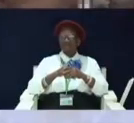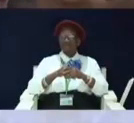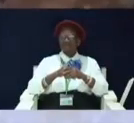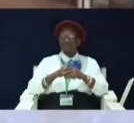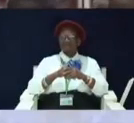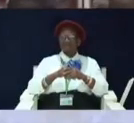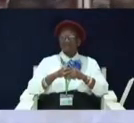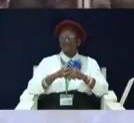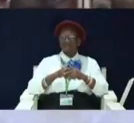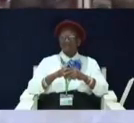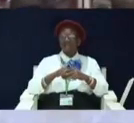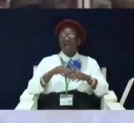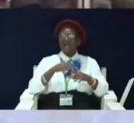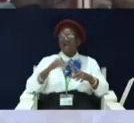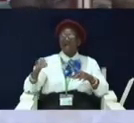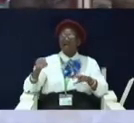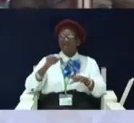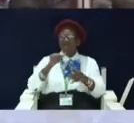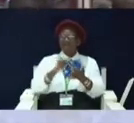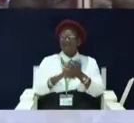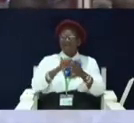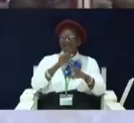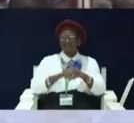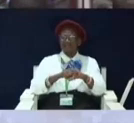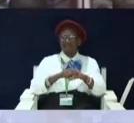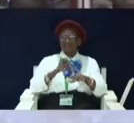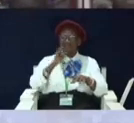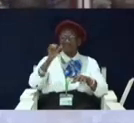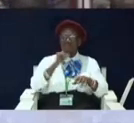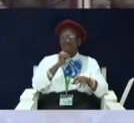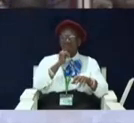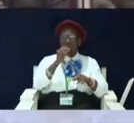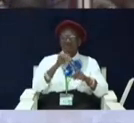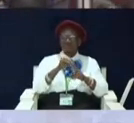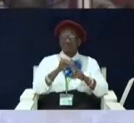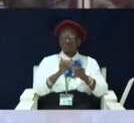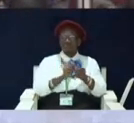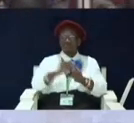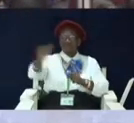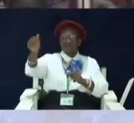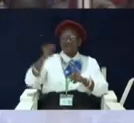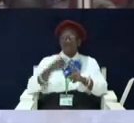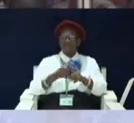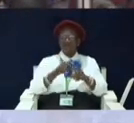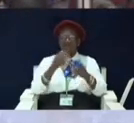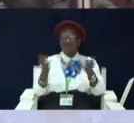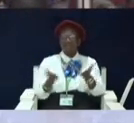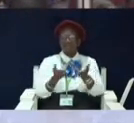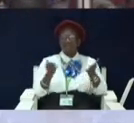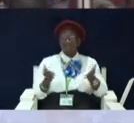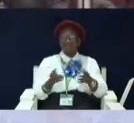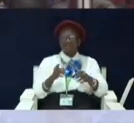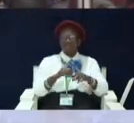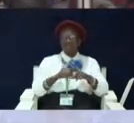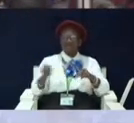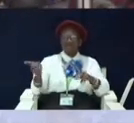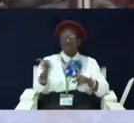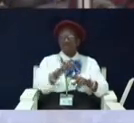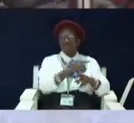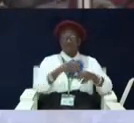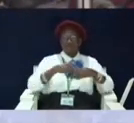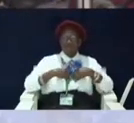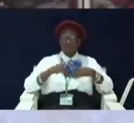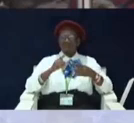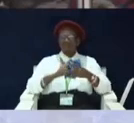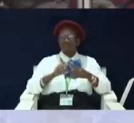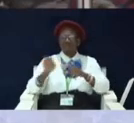And that time is not too far from here. As go now the genus igba yi o. But you have to do one or